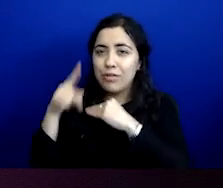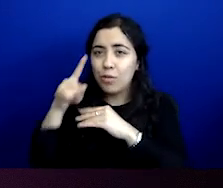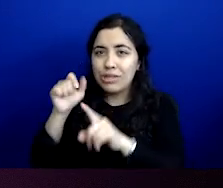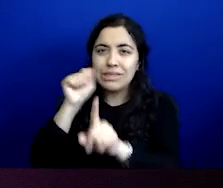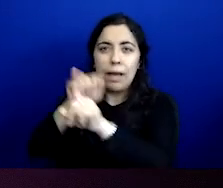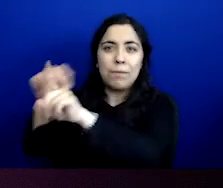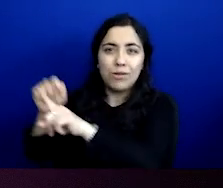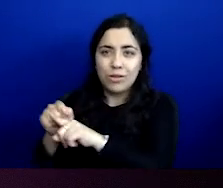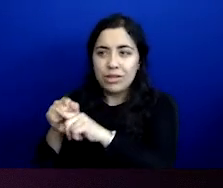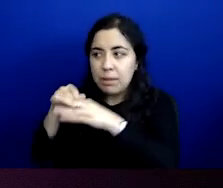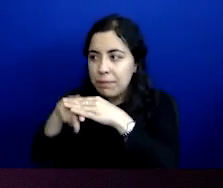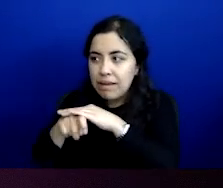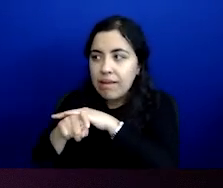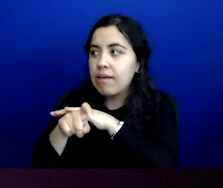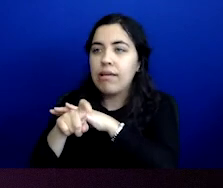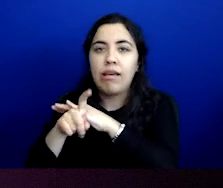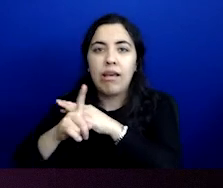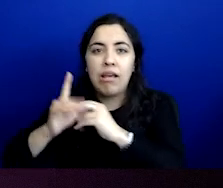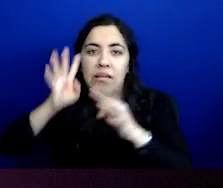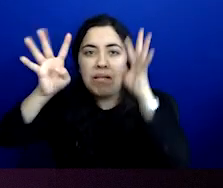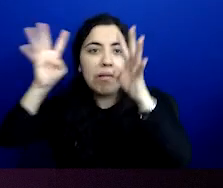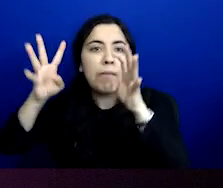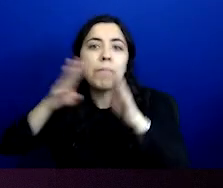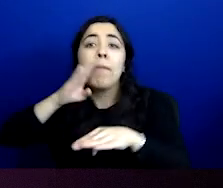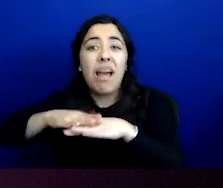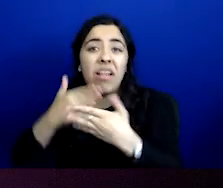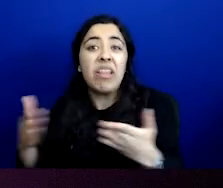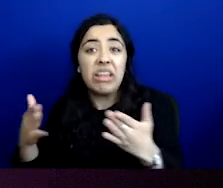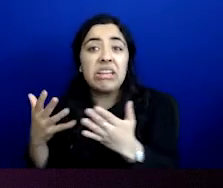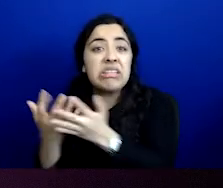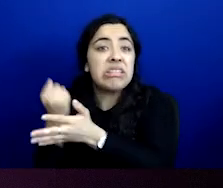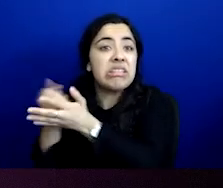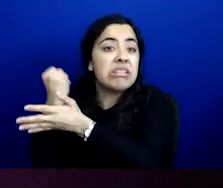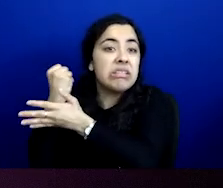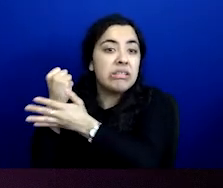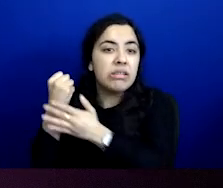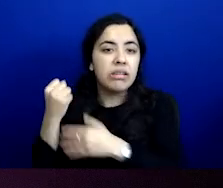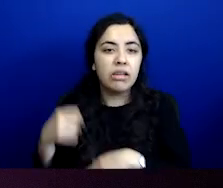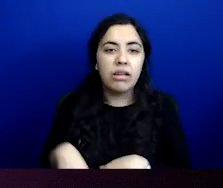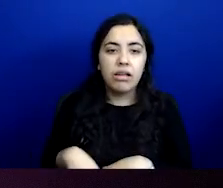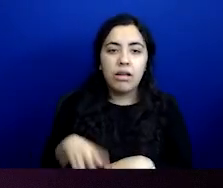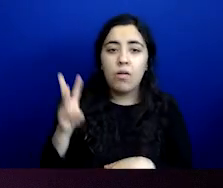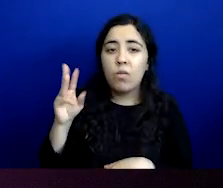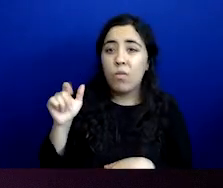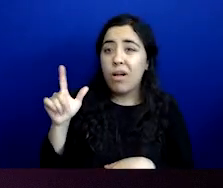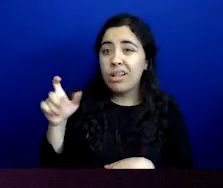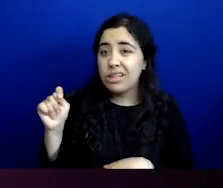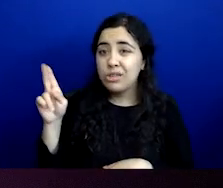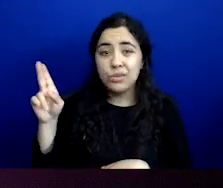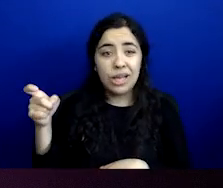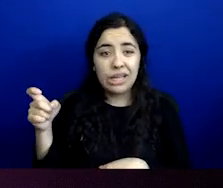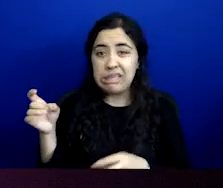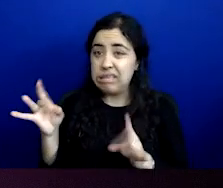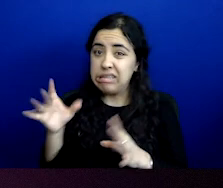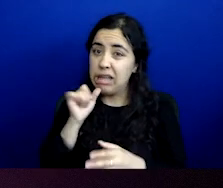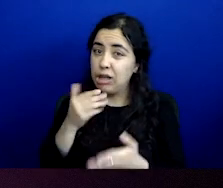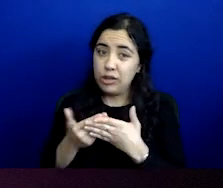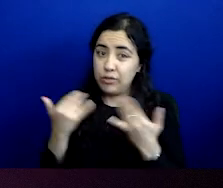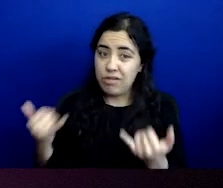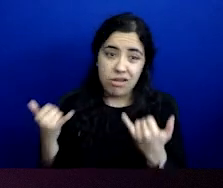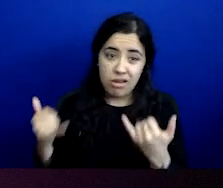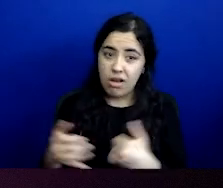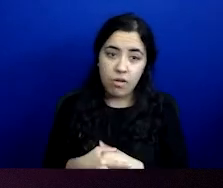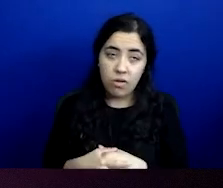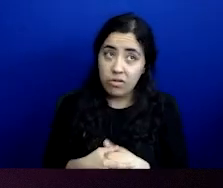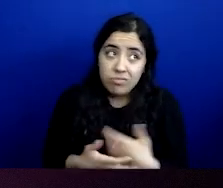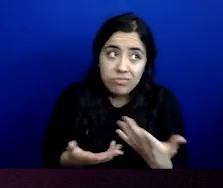types of crazy things and doing all types of bad stuff. The wallet user experience is very bad right now. There's really